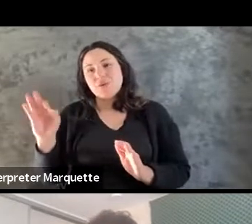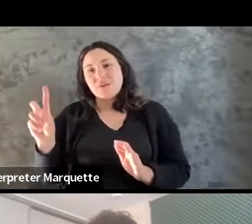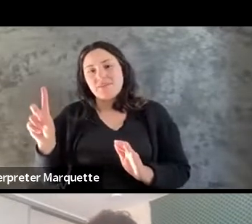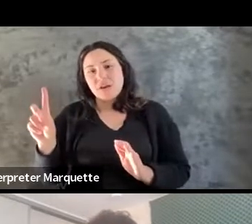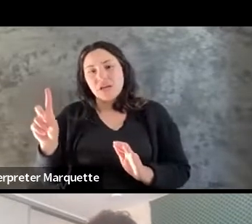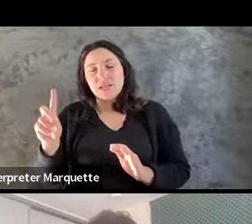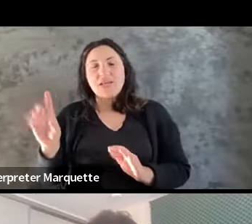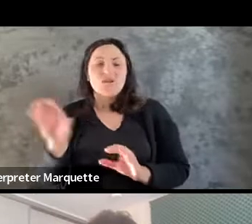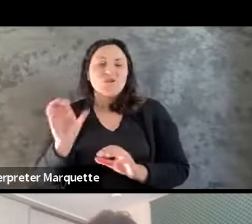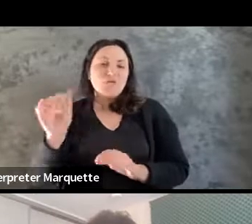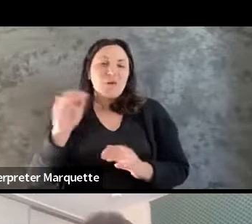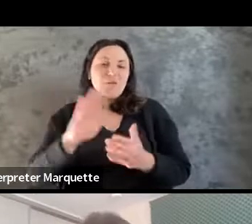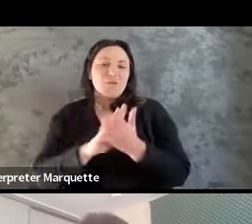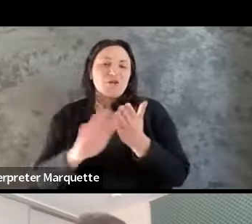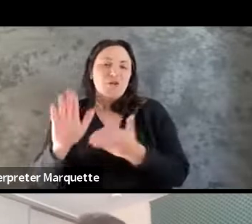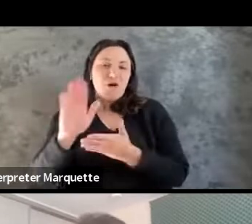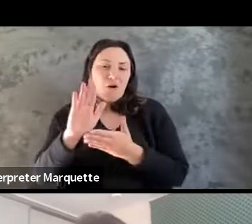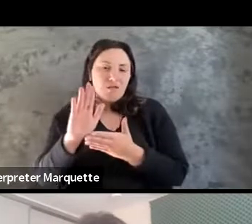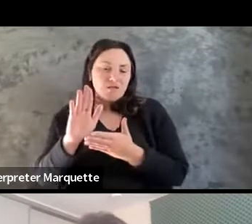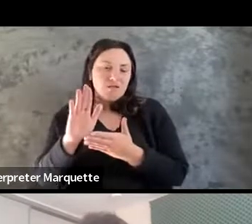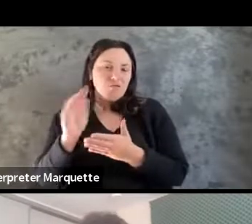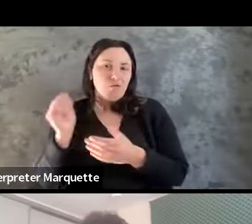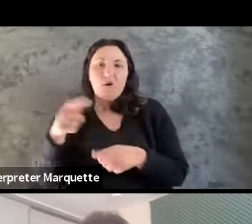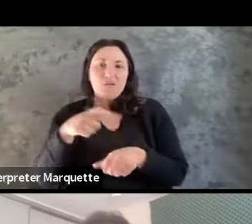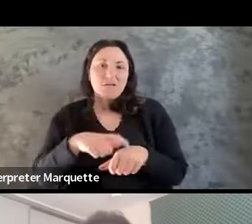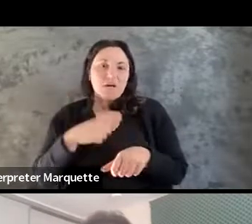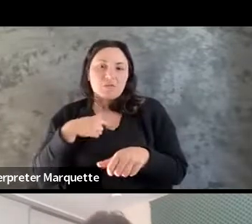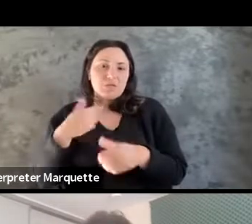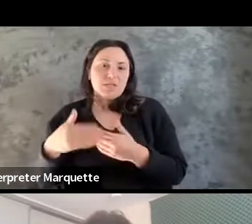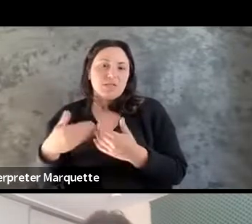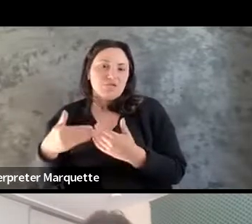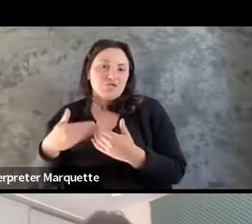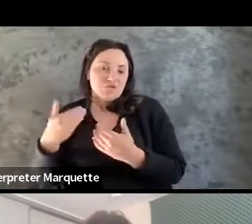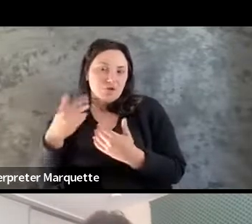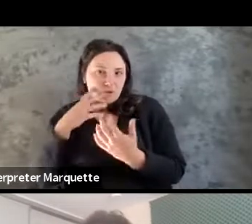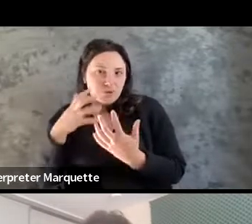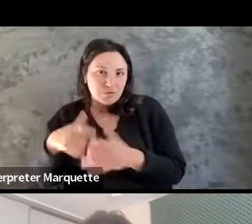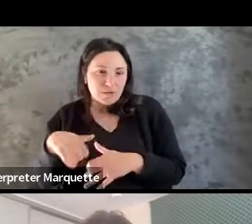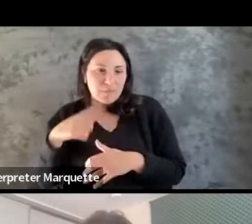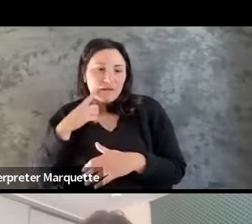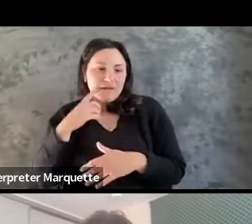community colleges all the time, so we're seeing if we can do that, but those processes take time.